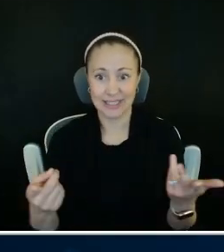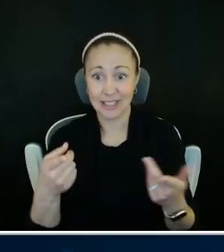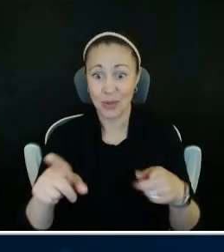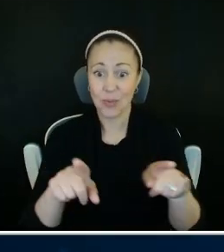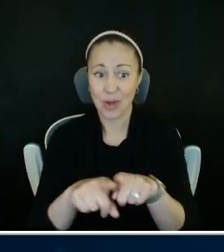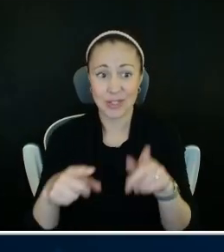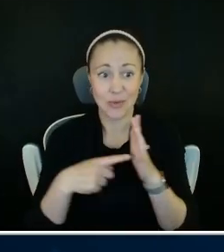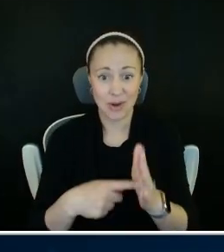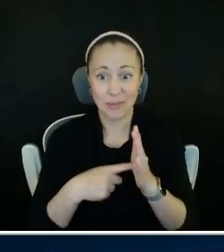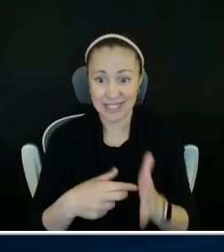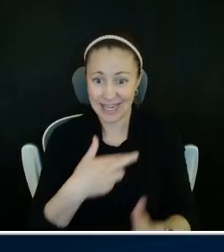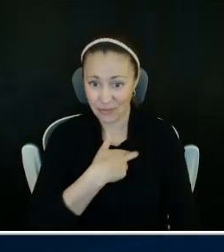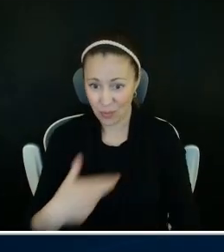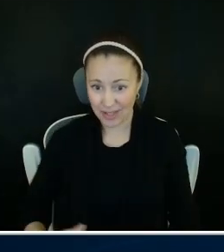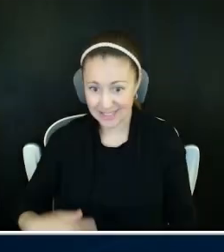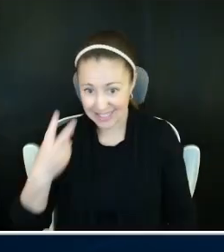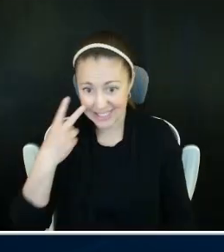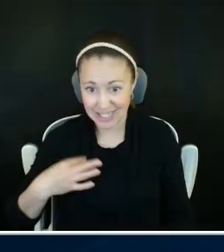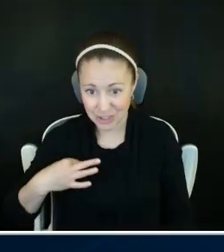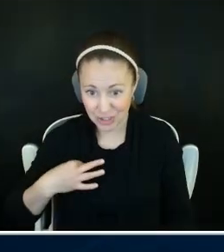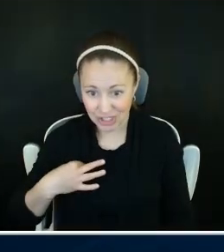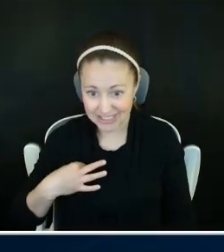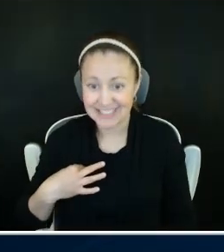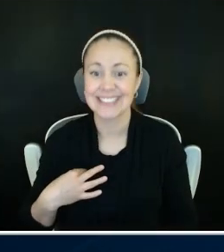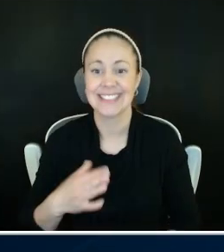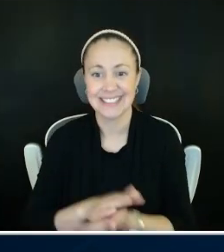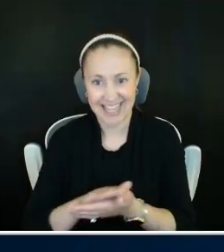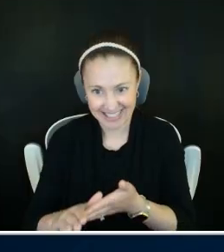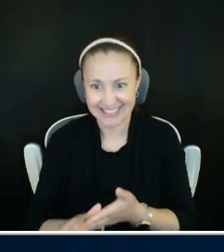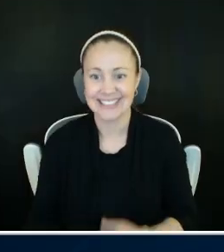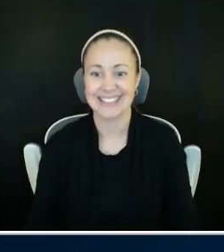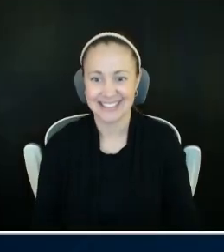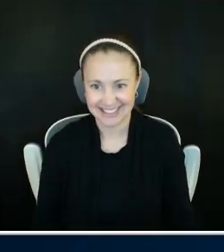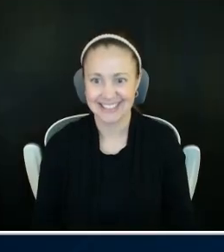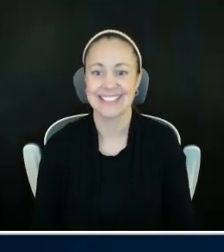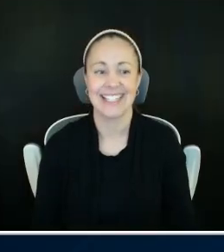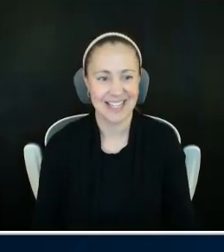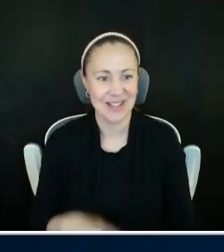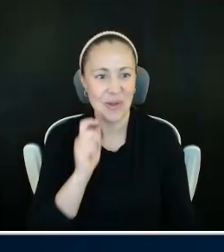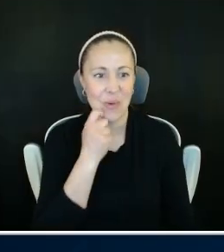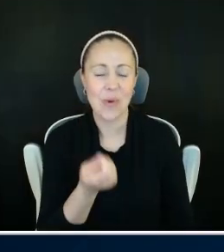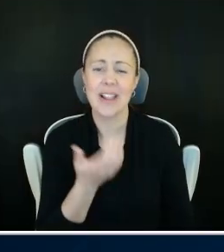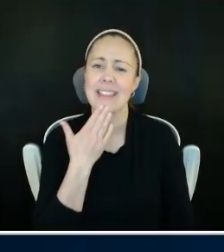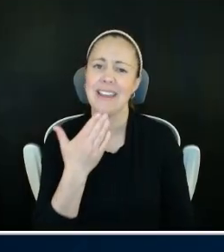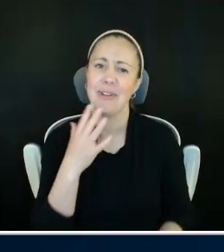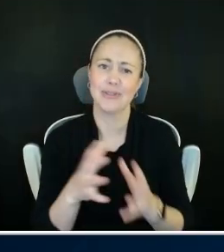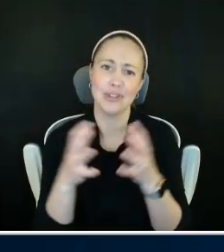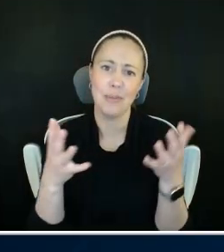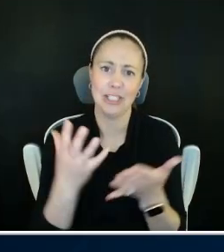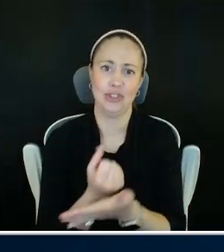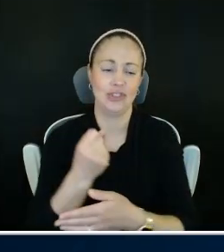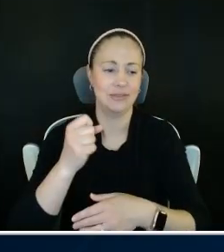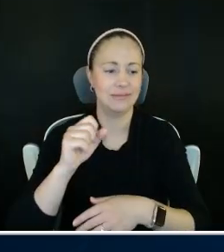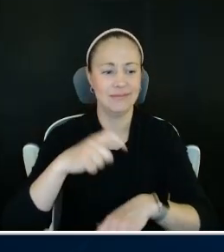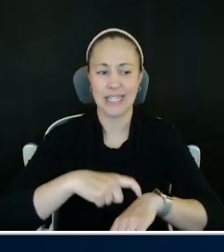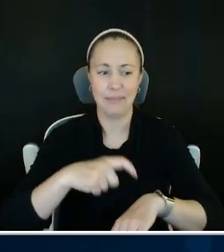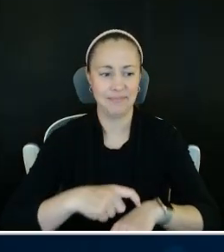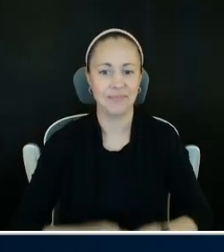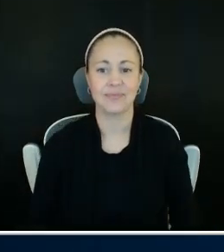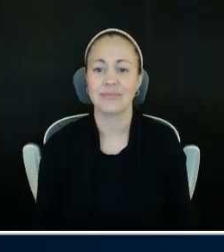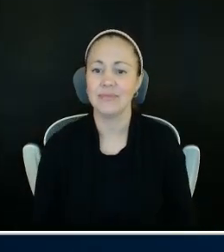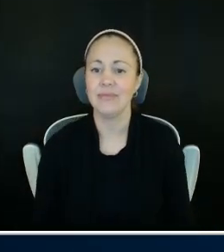shirt. Nice. It's got a shirt on. Well, thank you for taking time out of your busy schedule. Lael, I want to start with